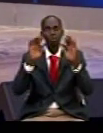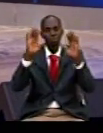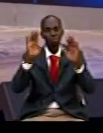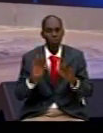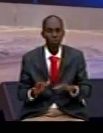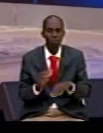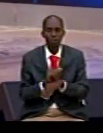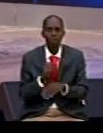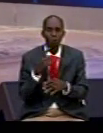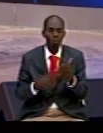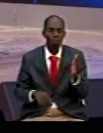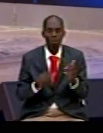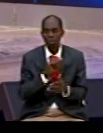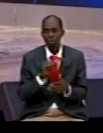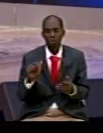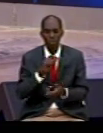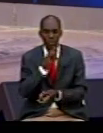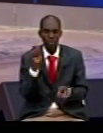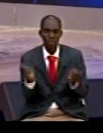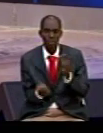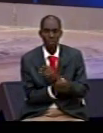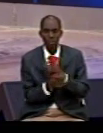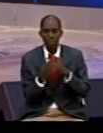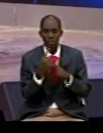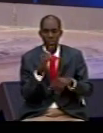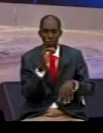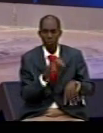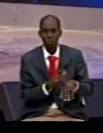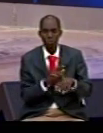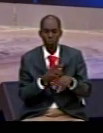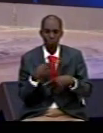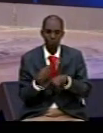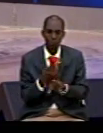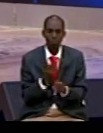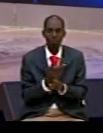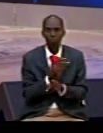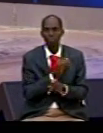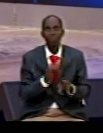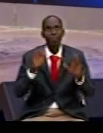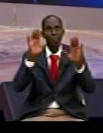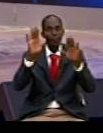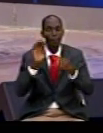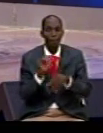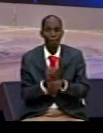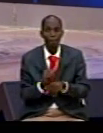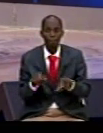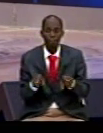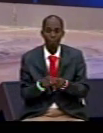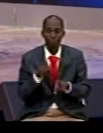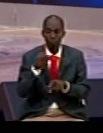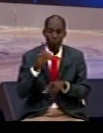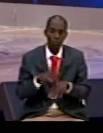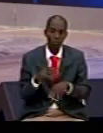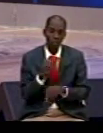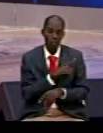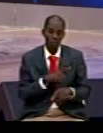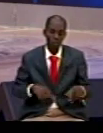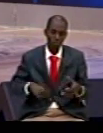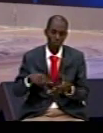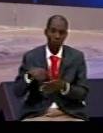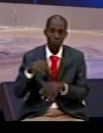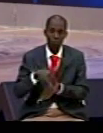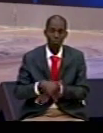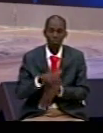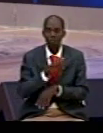a transformation. The touch produced a miracle, and as you touch the Lord tonight,